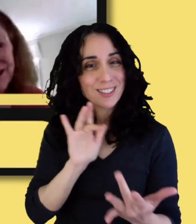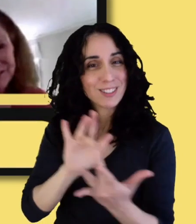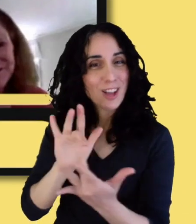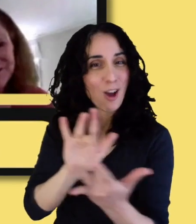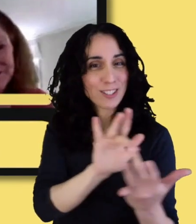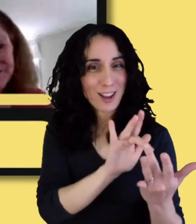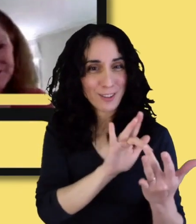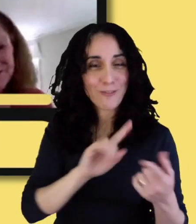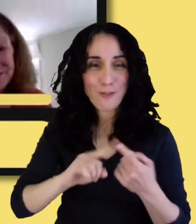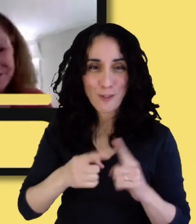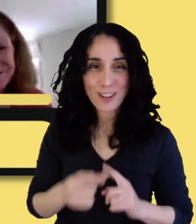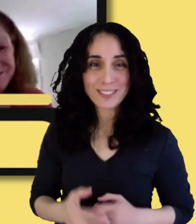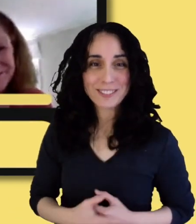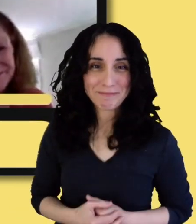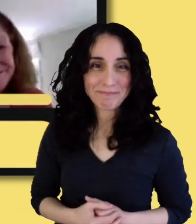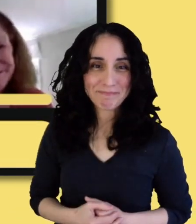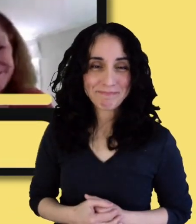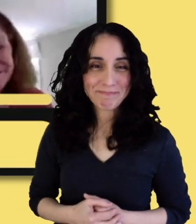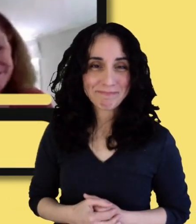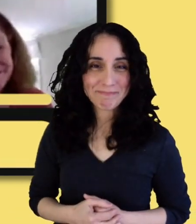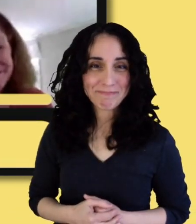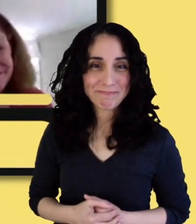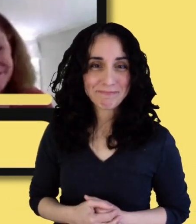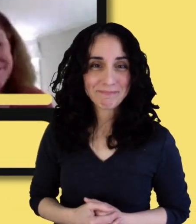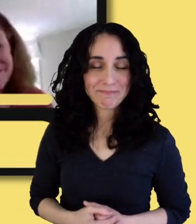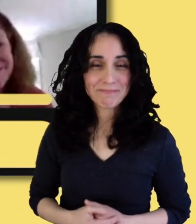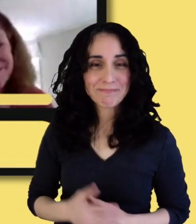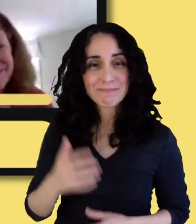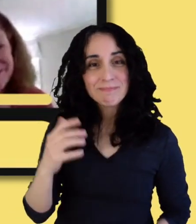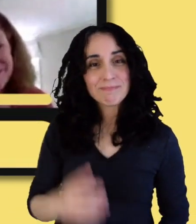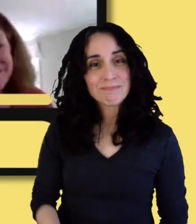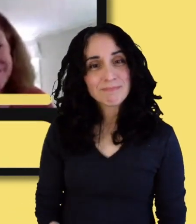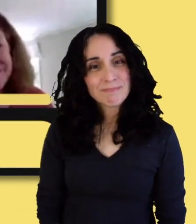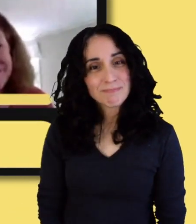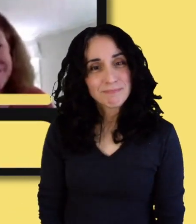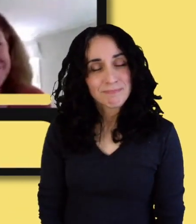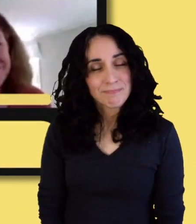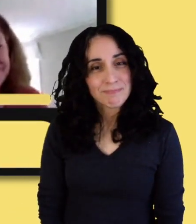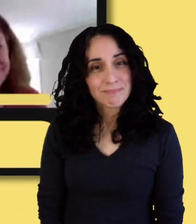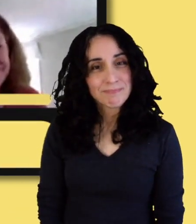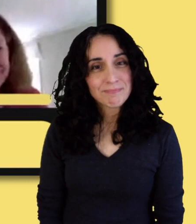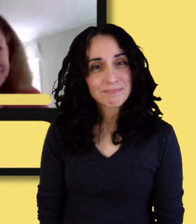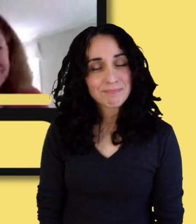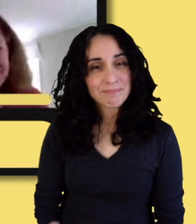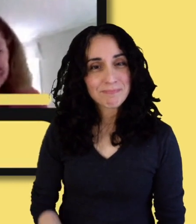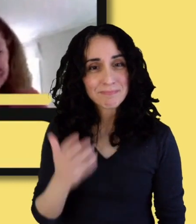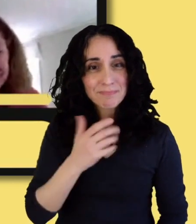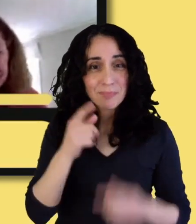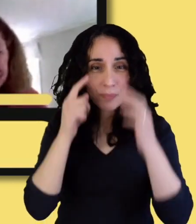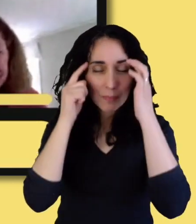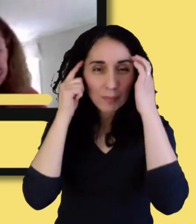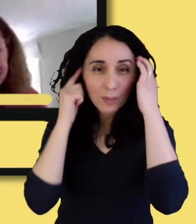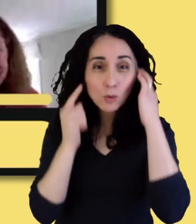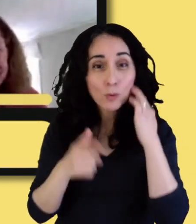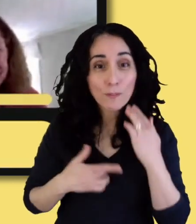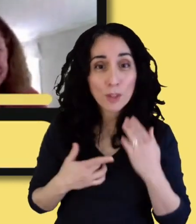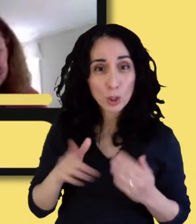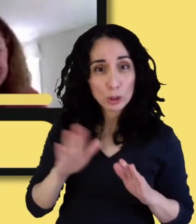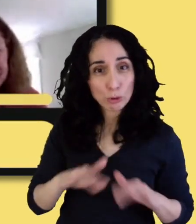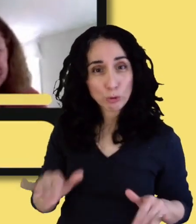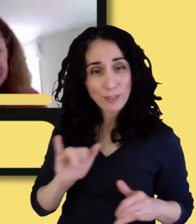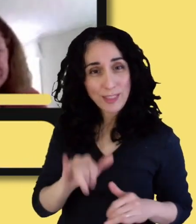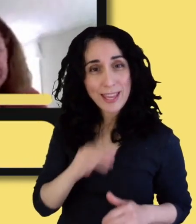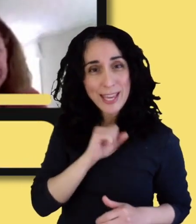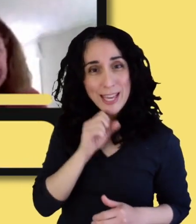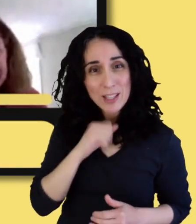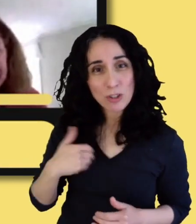with their friends. That's amazing. Do you find that that children that young are understanding